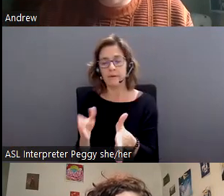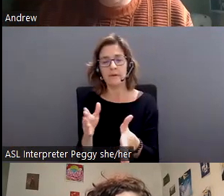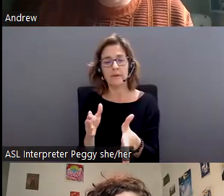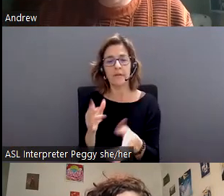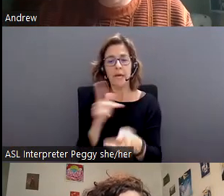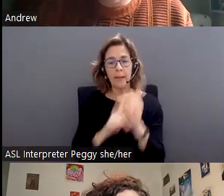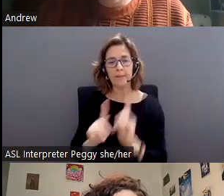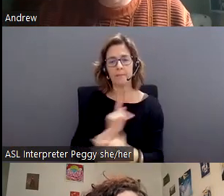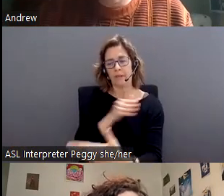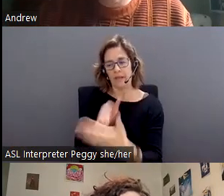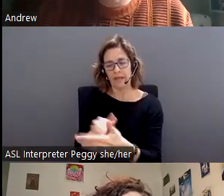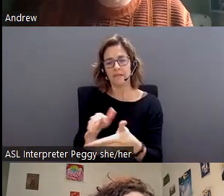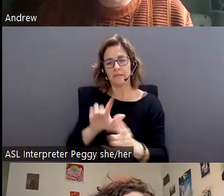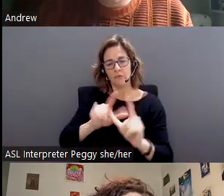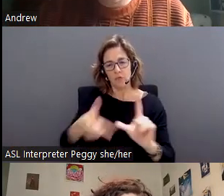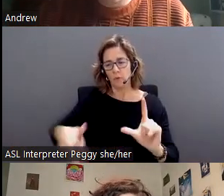move on?